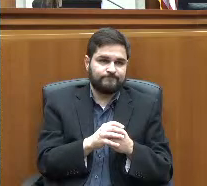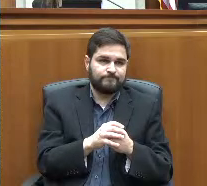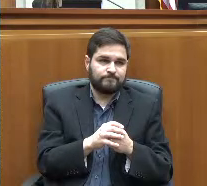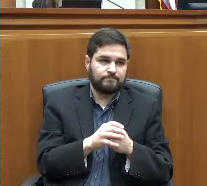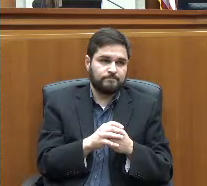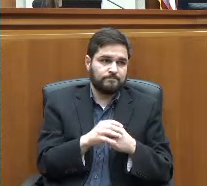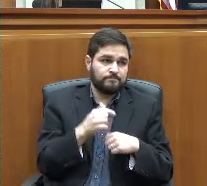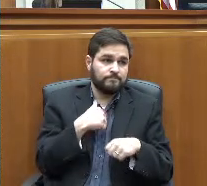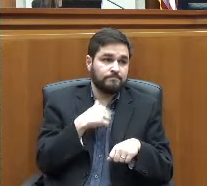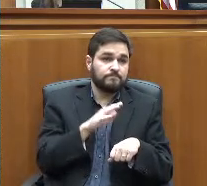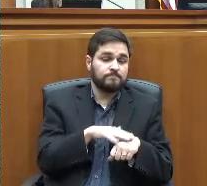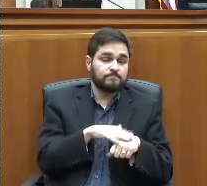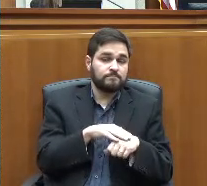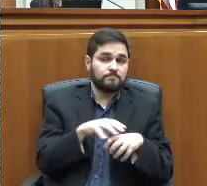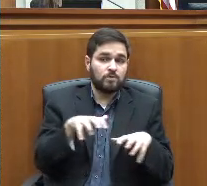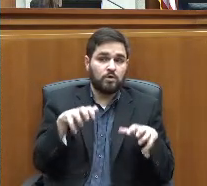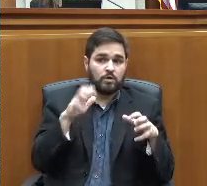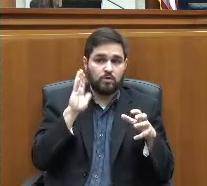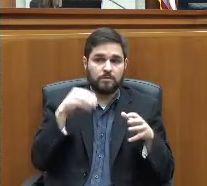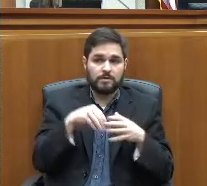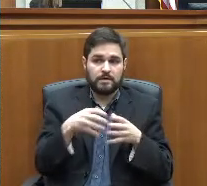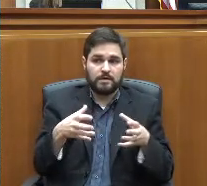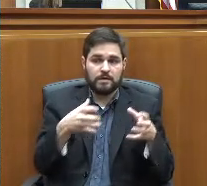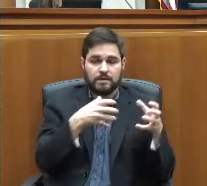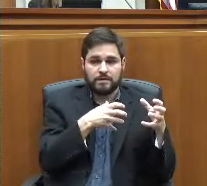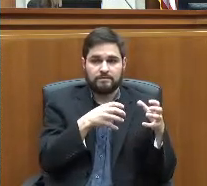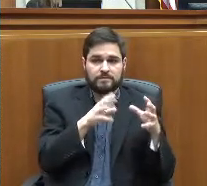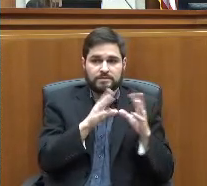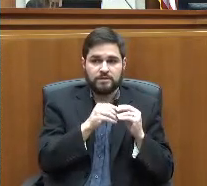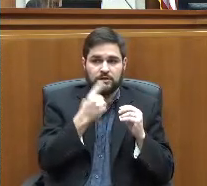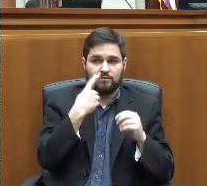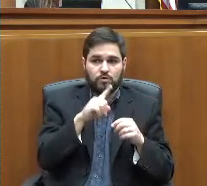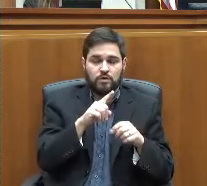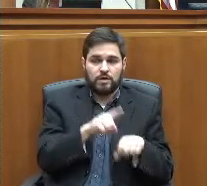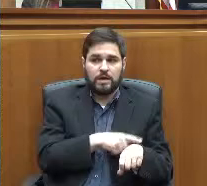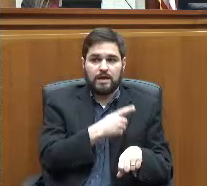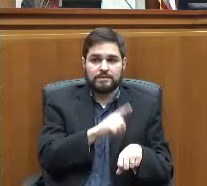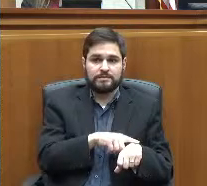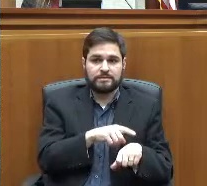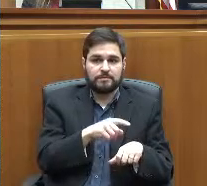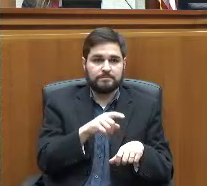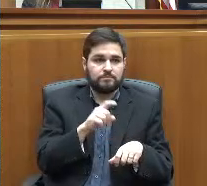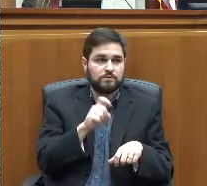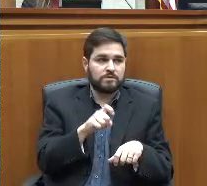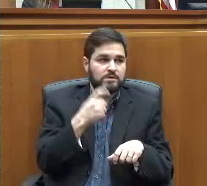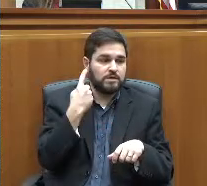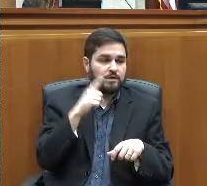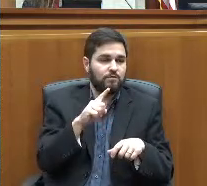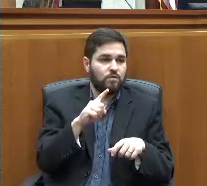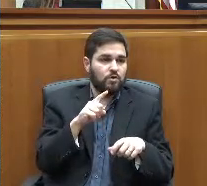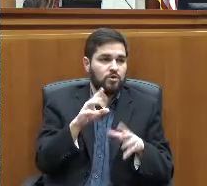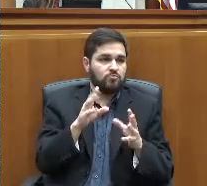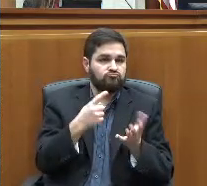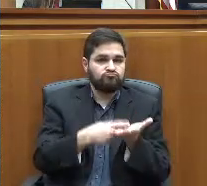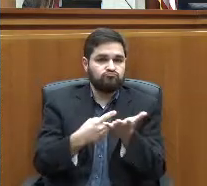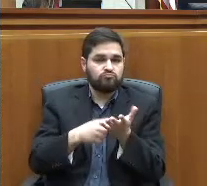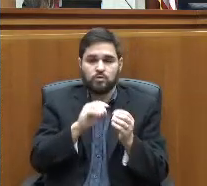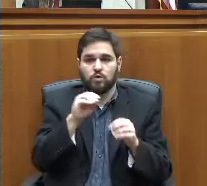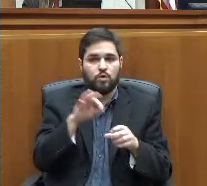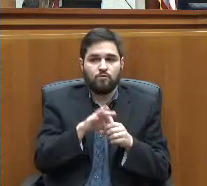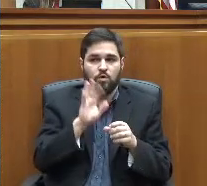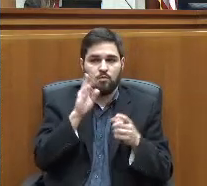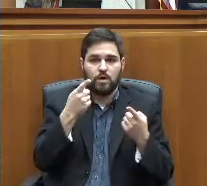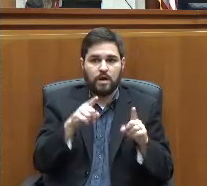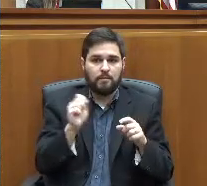I will advise the audience that we will be in executive session for the length of time necessary for the discussion. No vote will be taken while the board is in